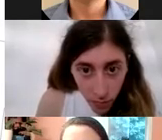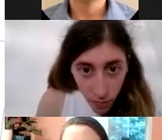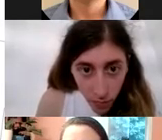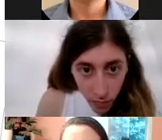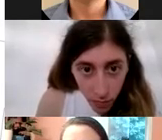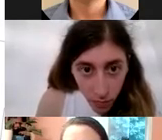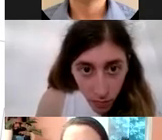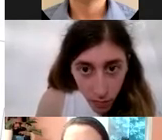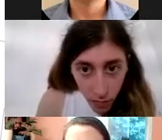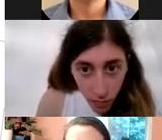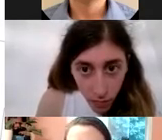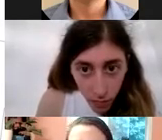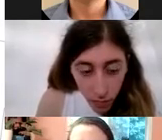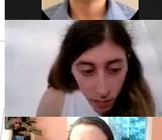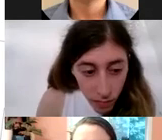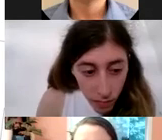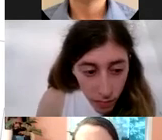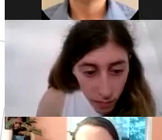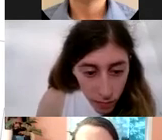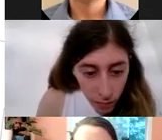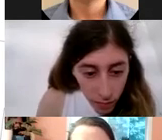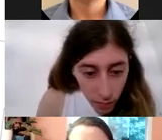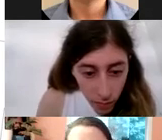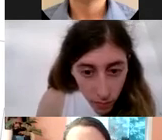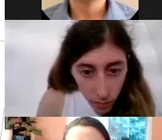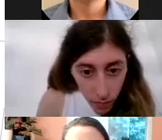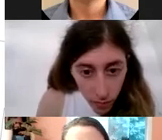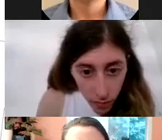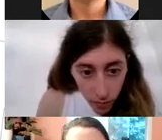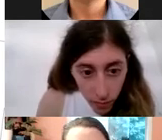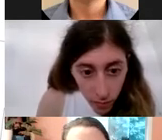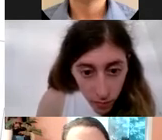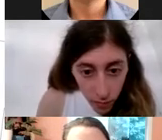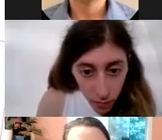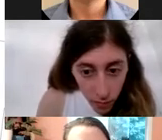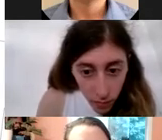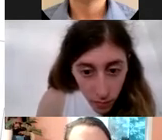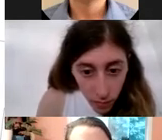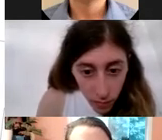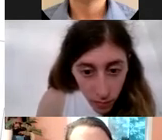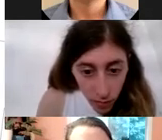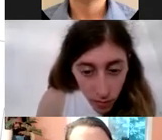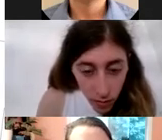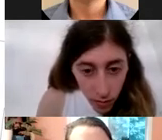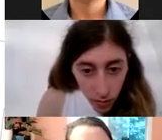of infringed on trans people's autonomy and was stigmatizing, patronizing, and alienating.